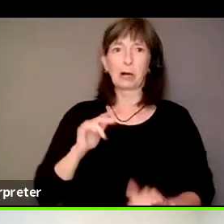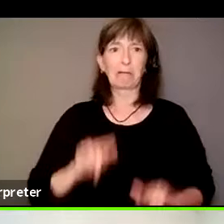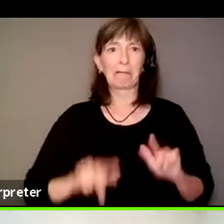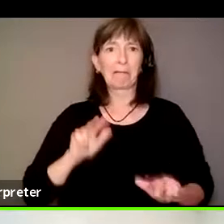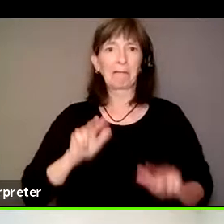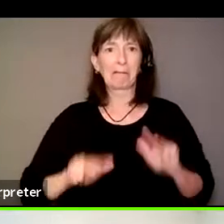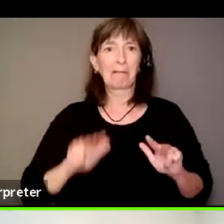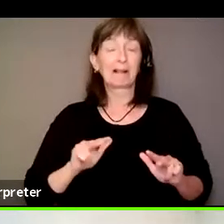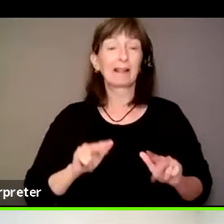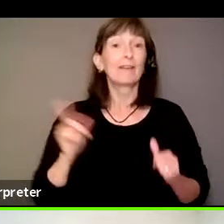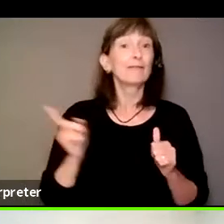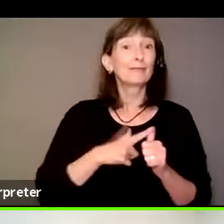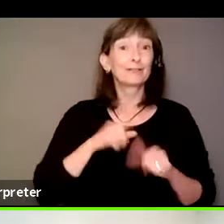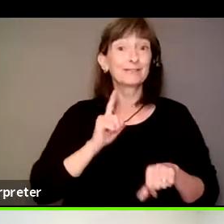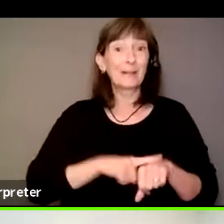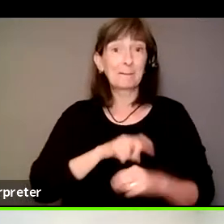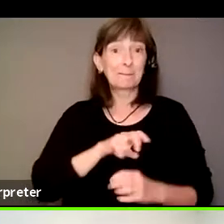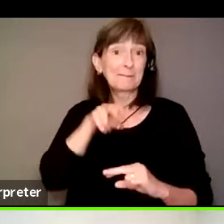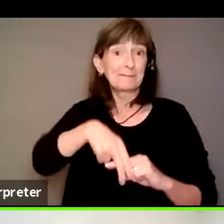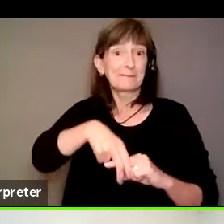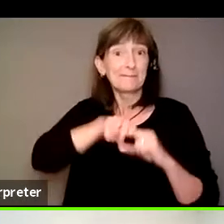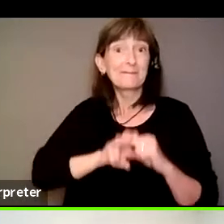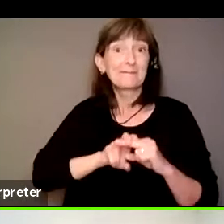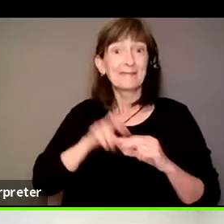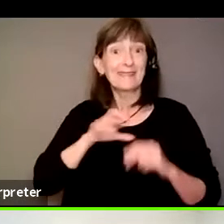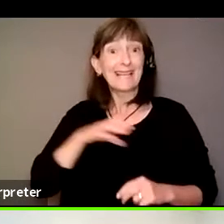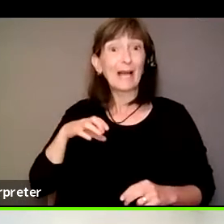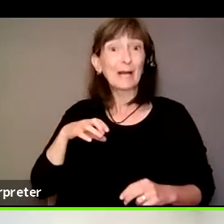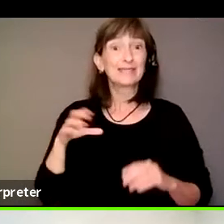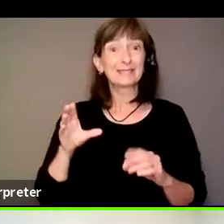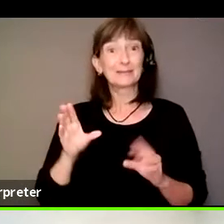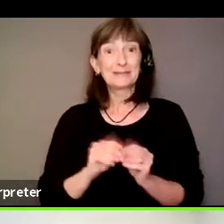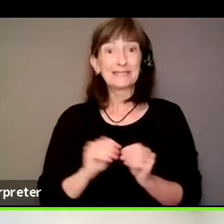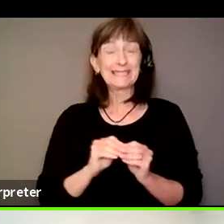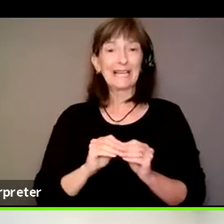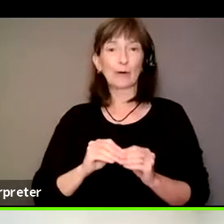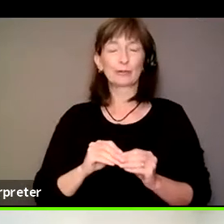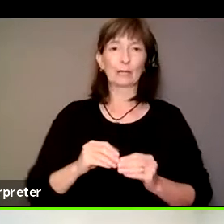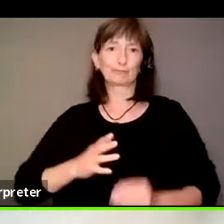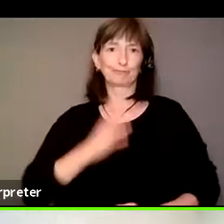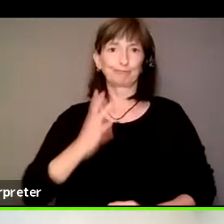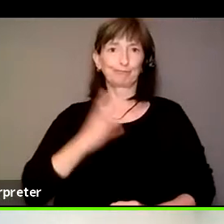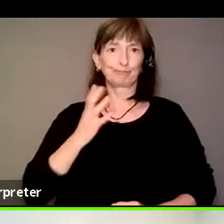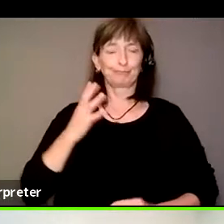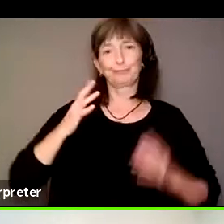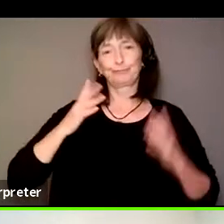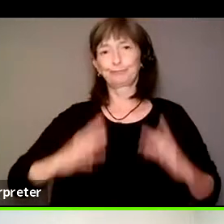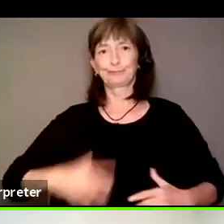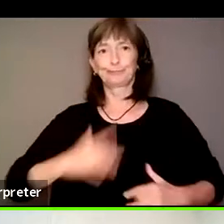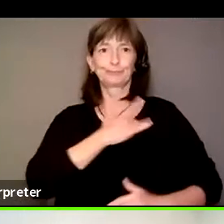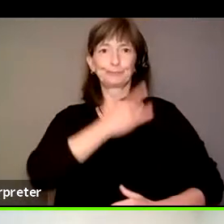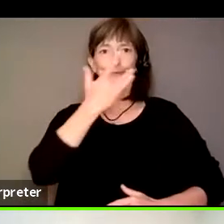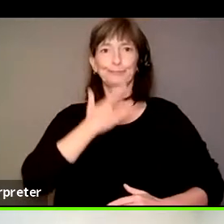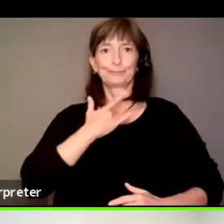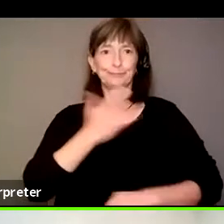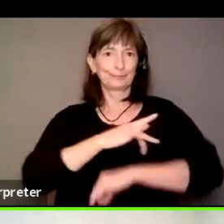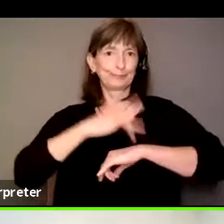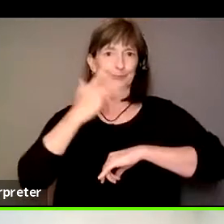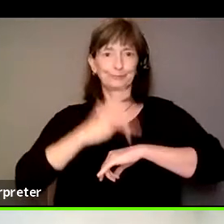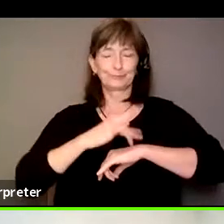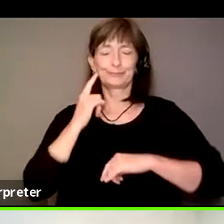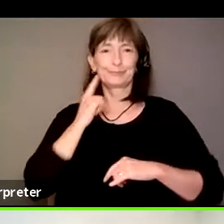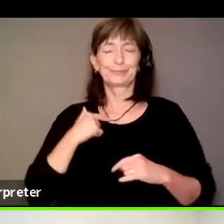showed up to the first council meeting with my high heel shoes and my shiny jewelry. And a bunch of